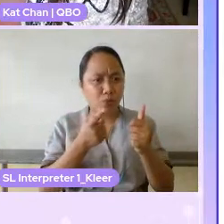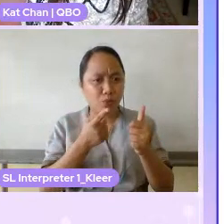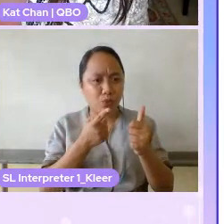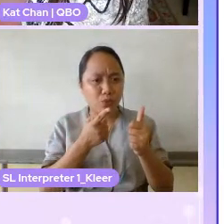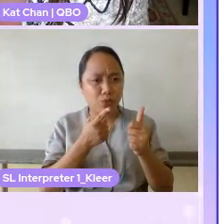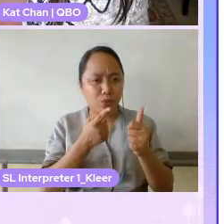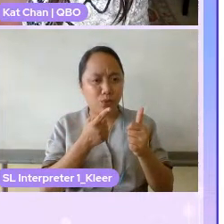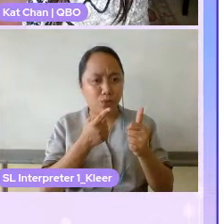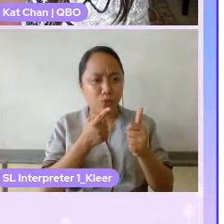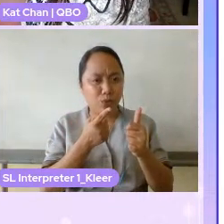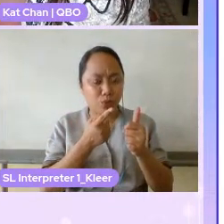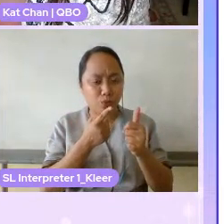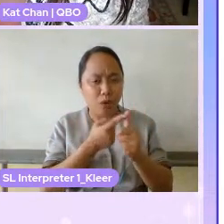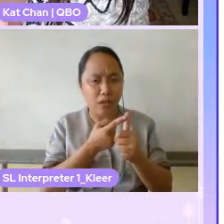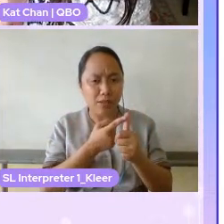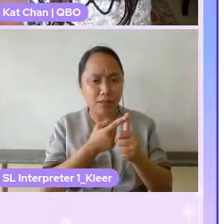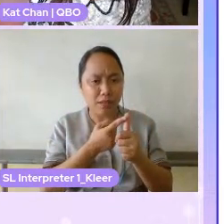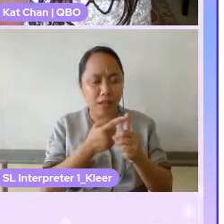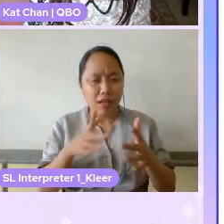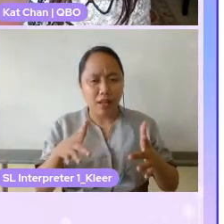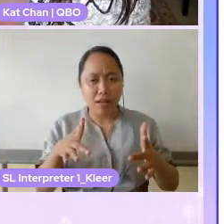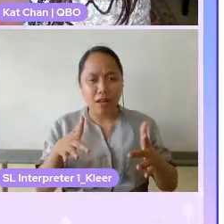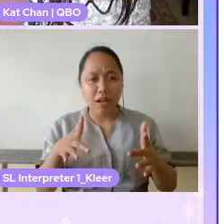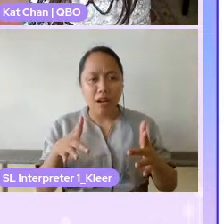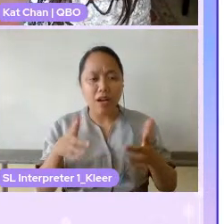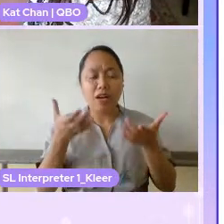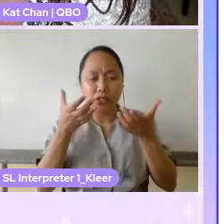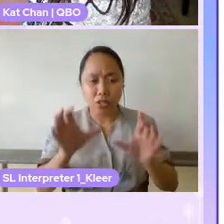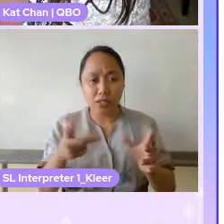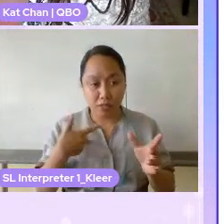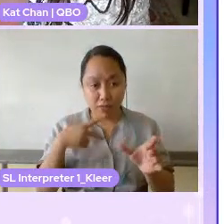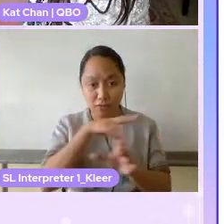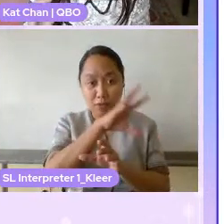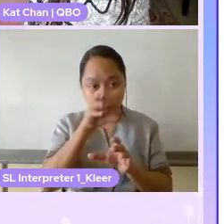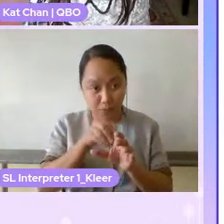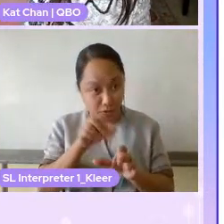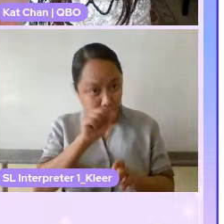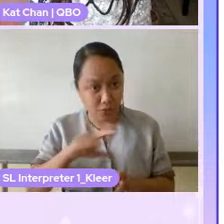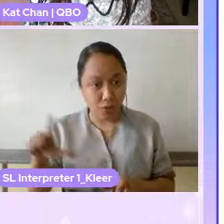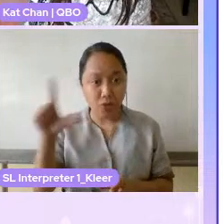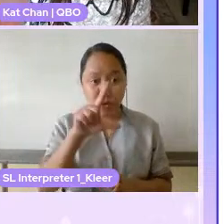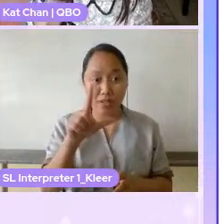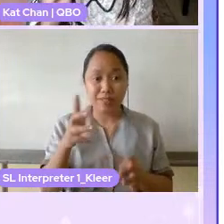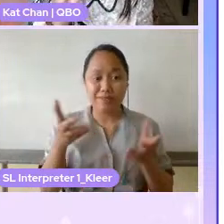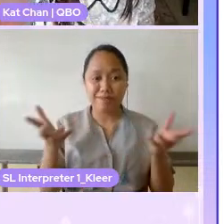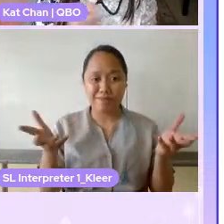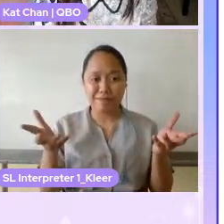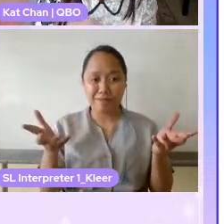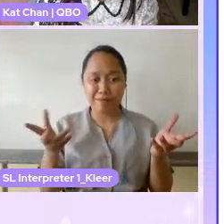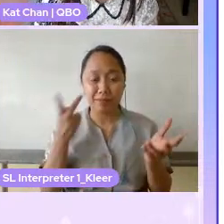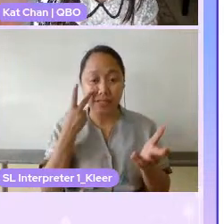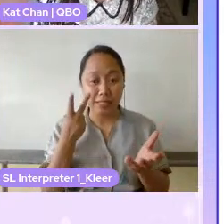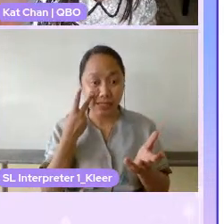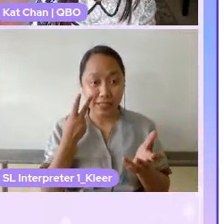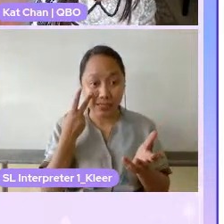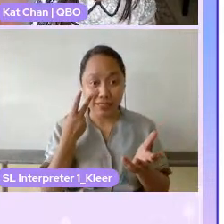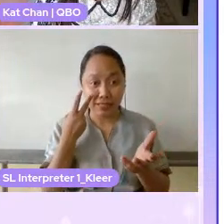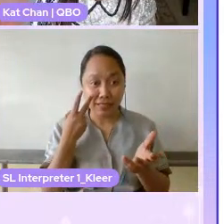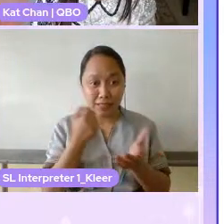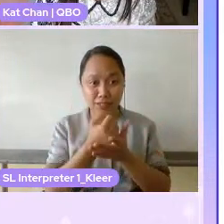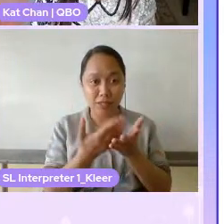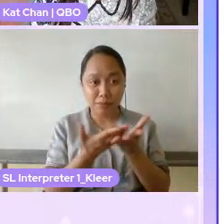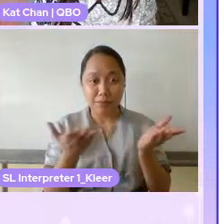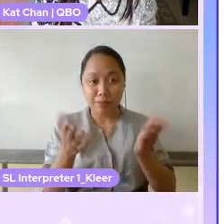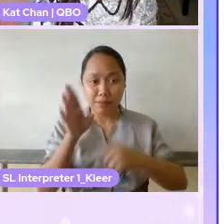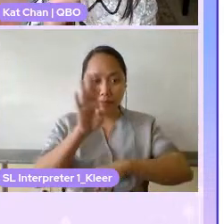part of building it. So I'm gonna wrap up now by saying, there are so many exciting businesses that are being built right here in the Philippines,